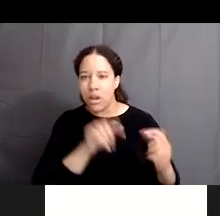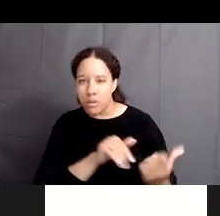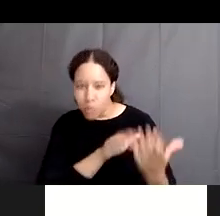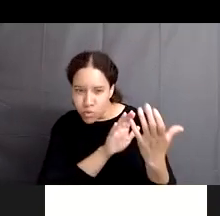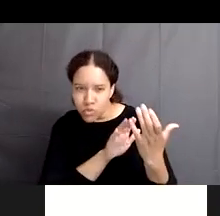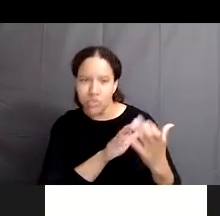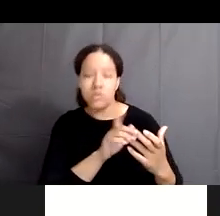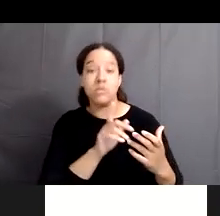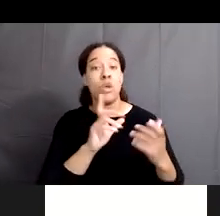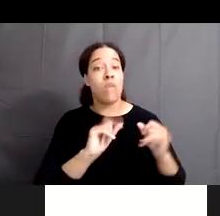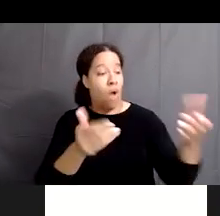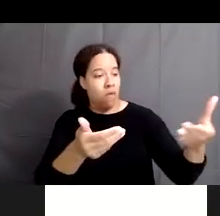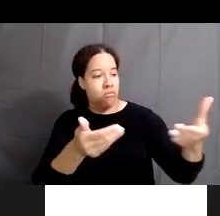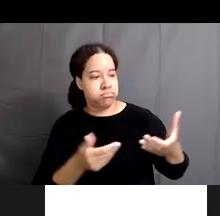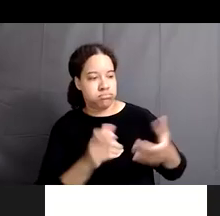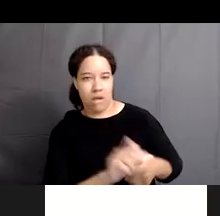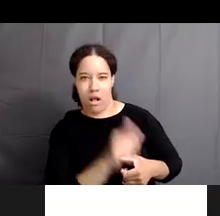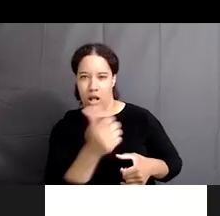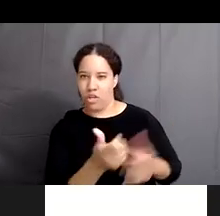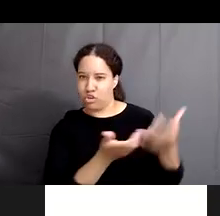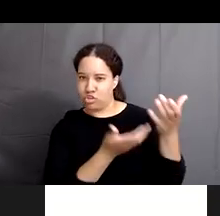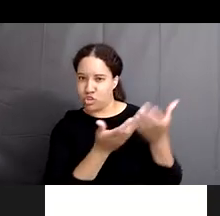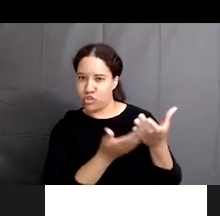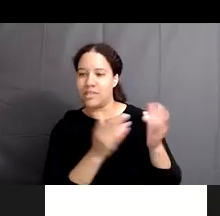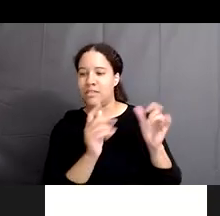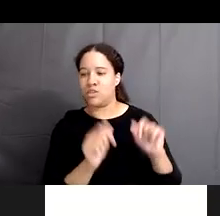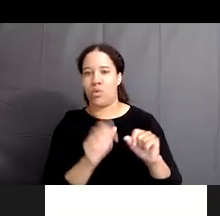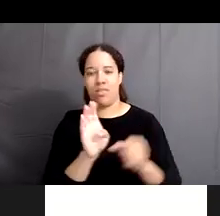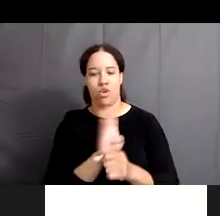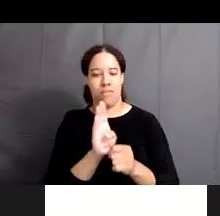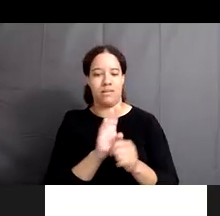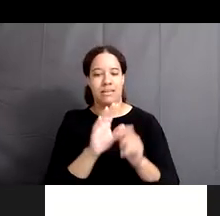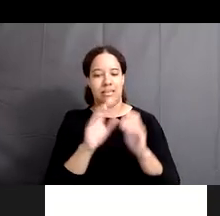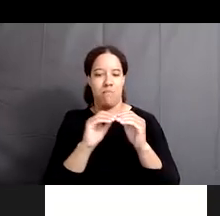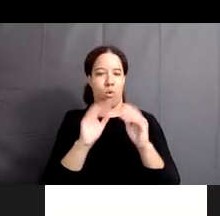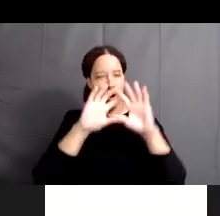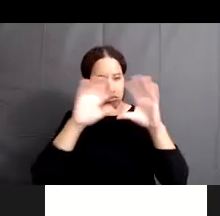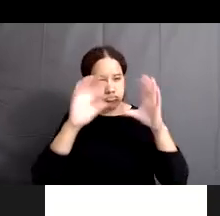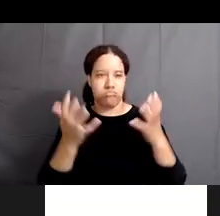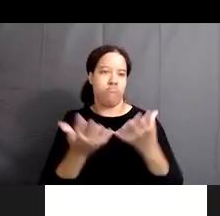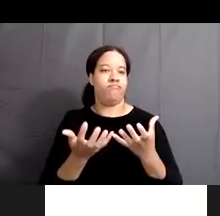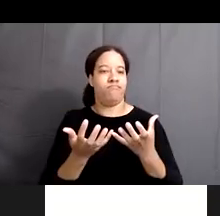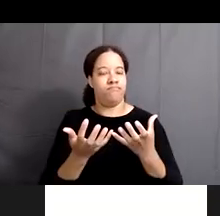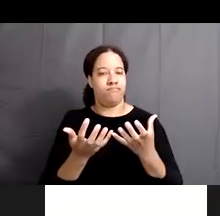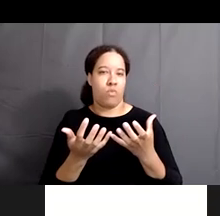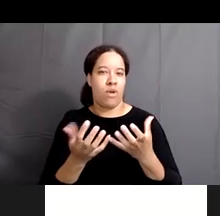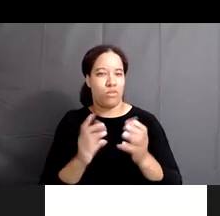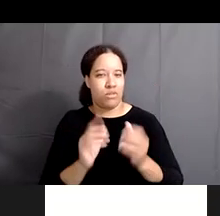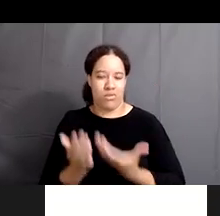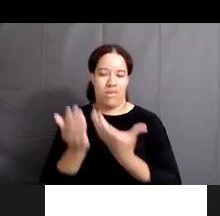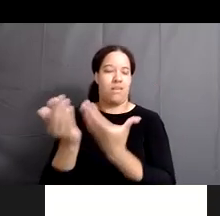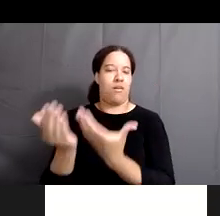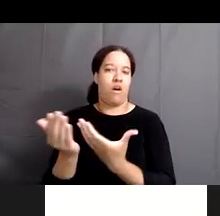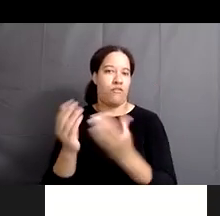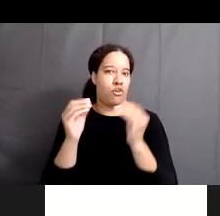services to have a more robust service offering for the ways in which they can deliver support to Minnesotans. They're also thinking